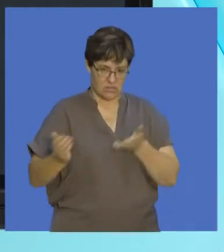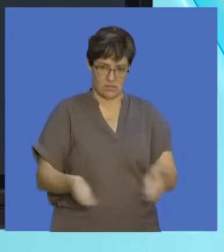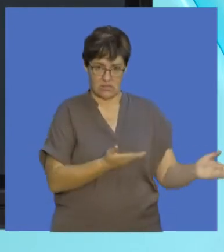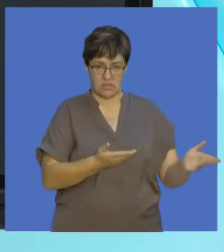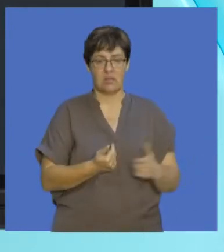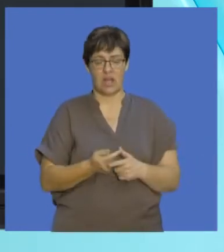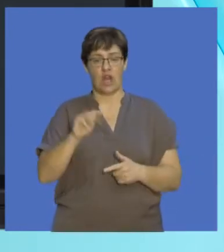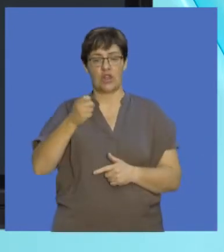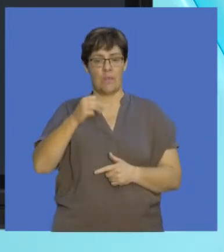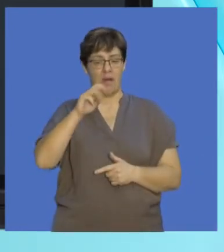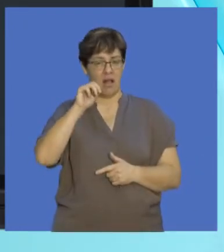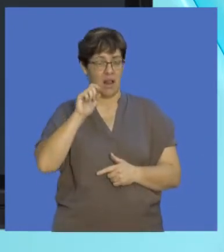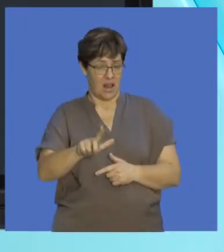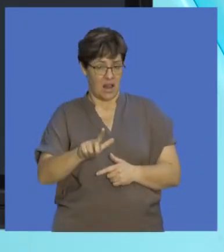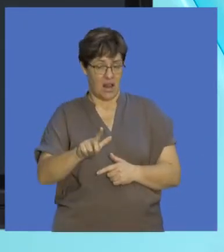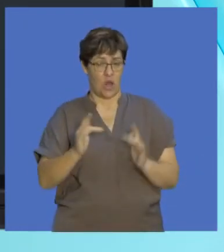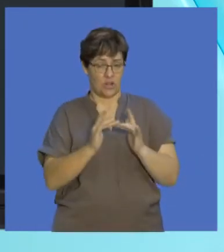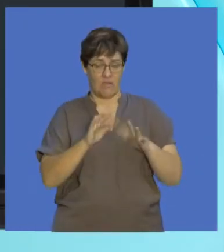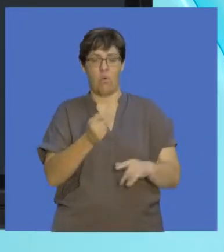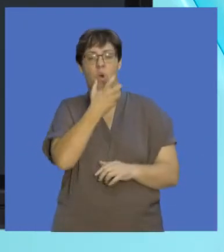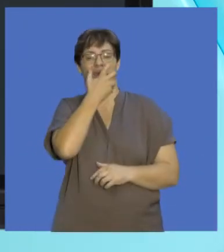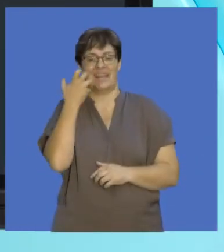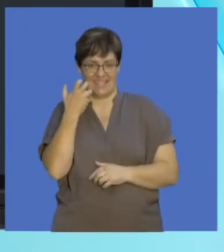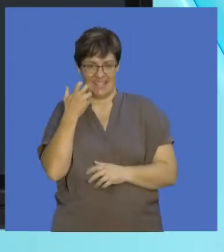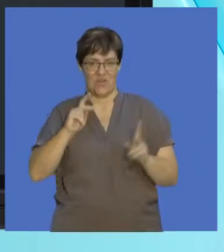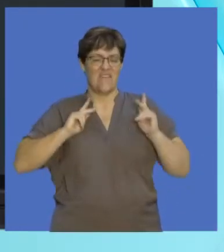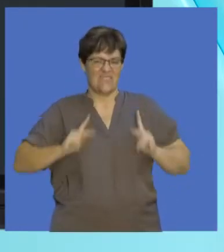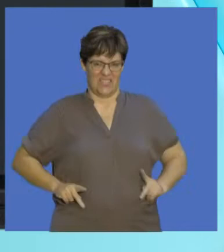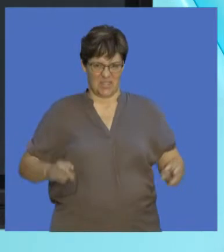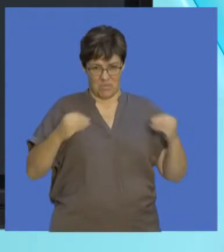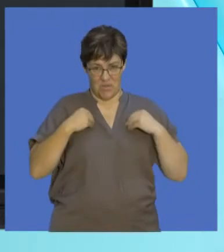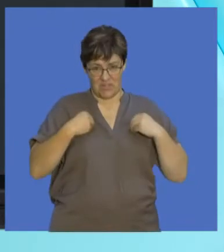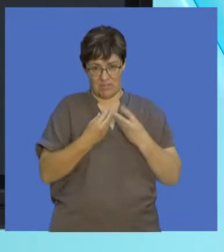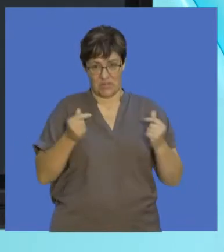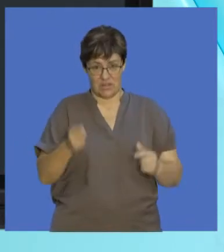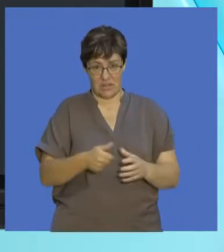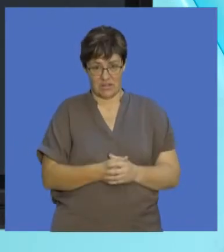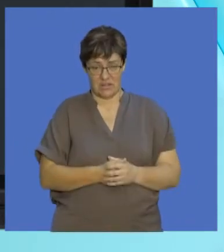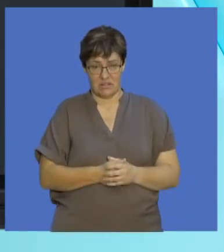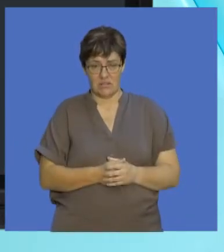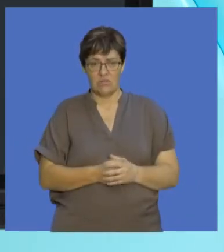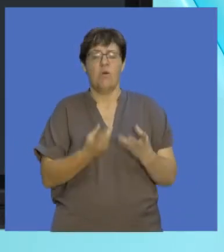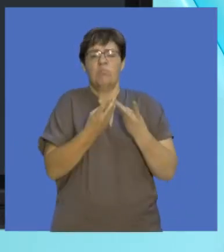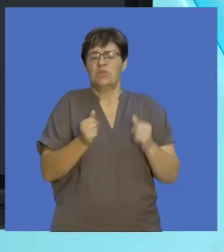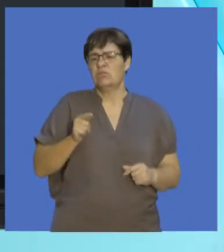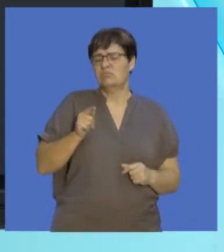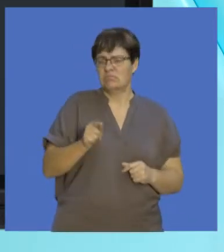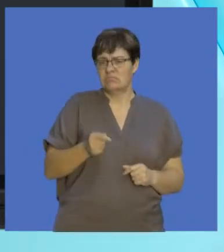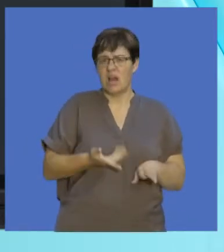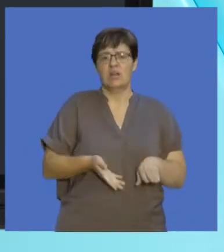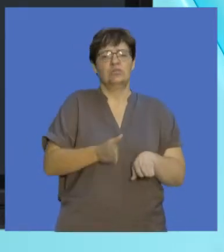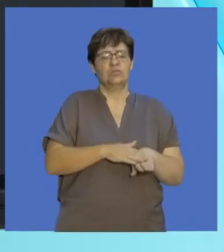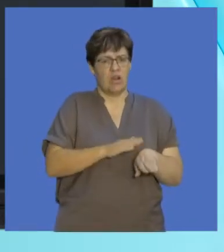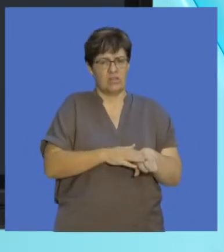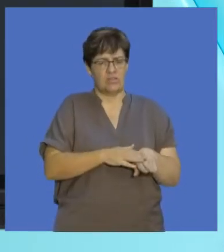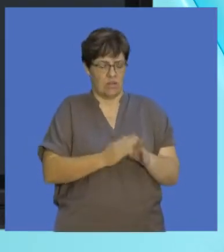opposed to thermal conductivity, which has a lot to do with heat under physical properties of materials. So materials that allow